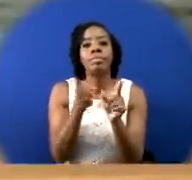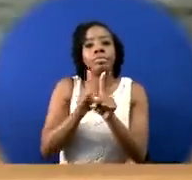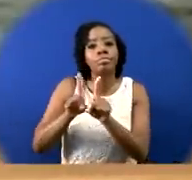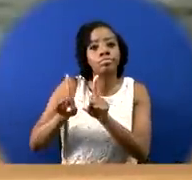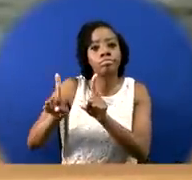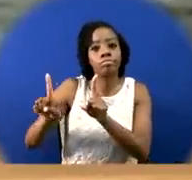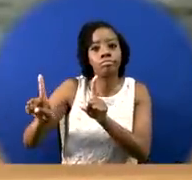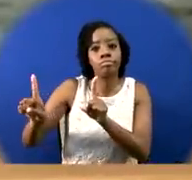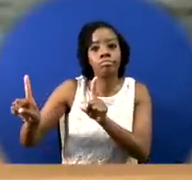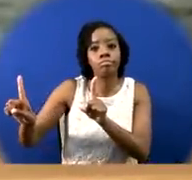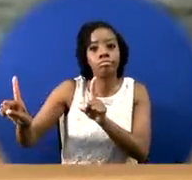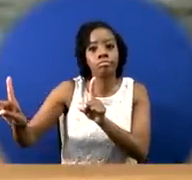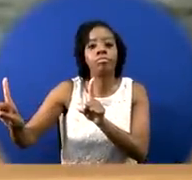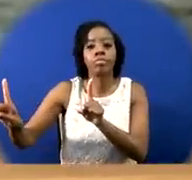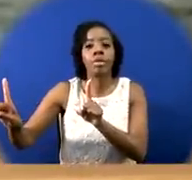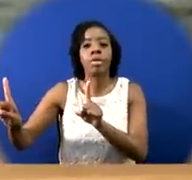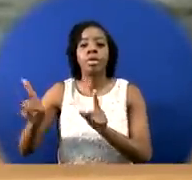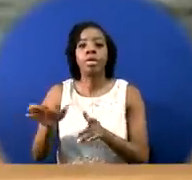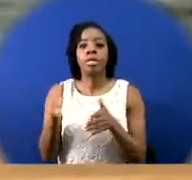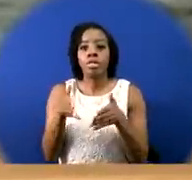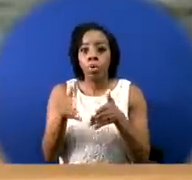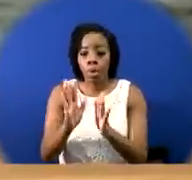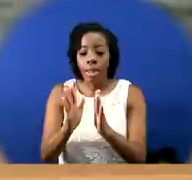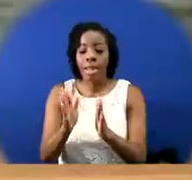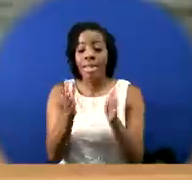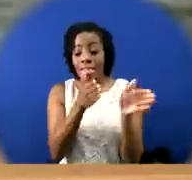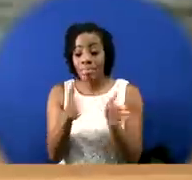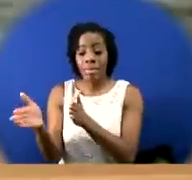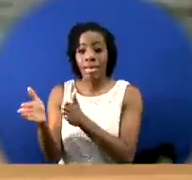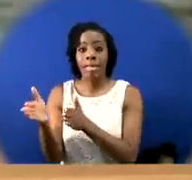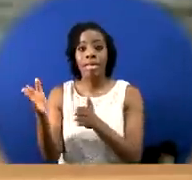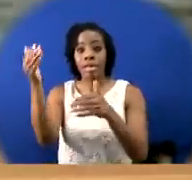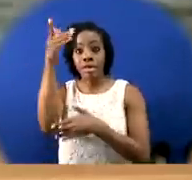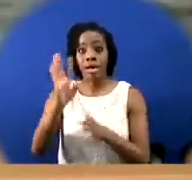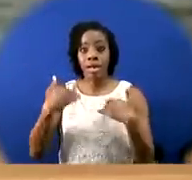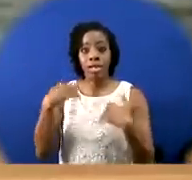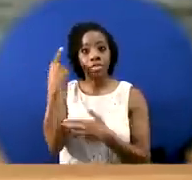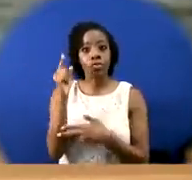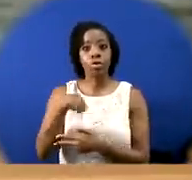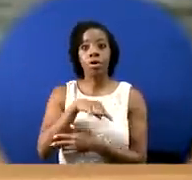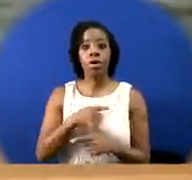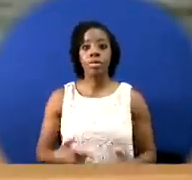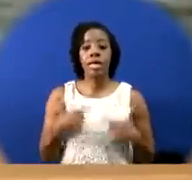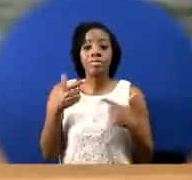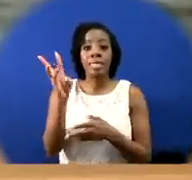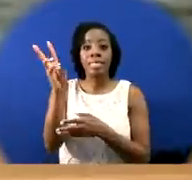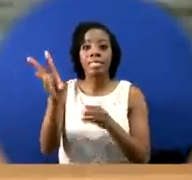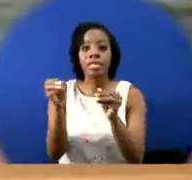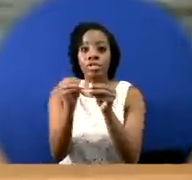away and we leave the will and way of God for our lives. I need six more people to be